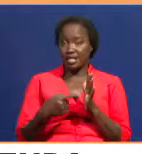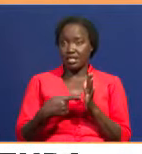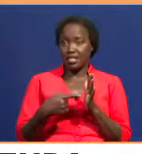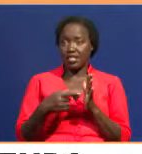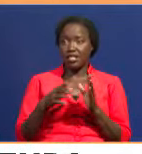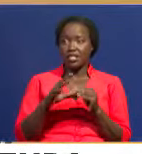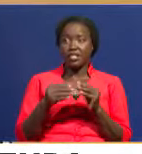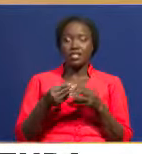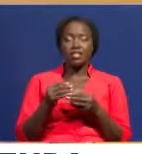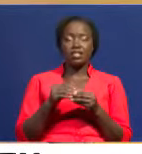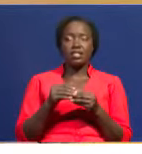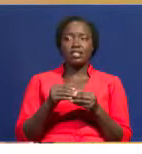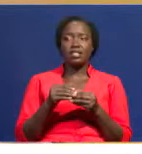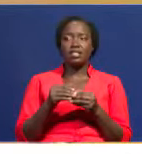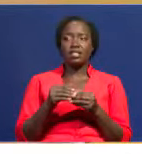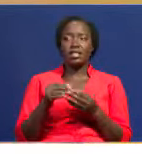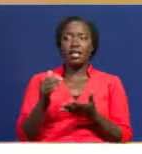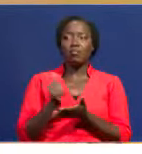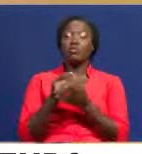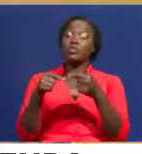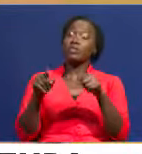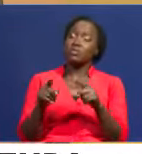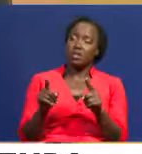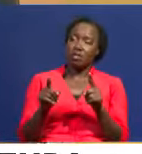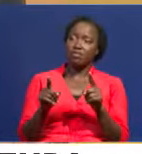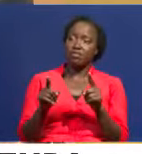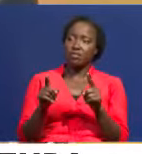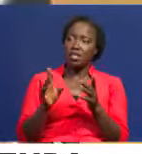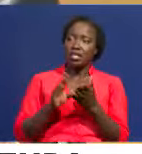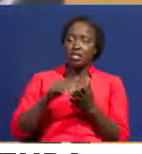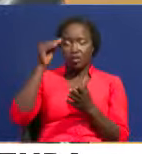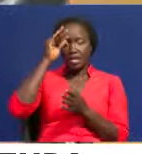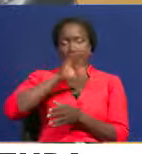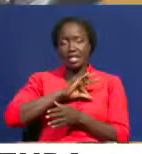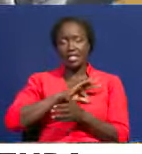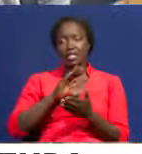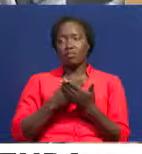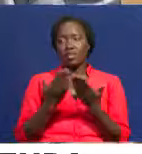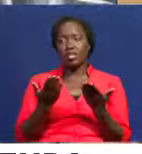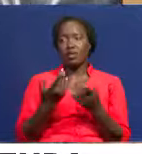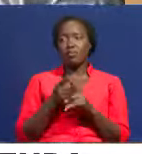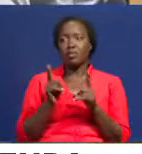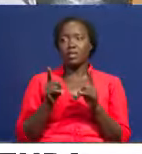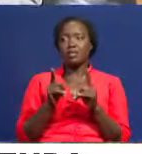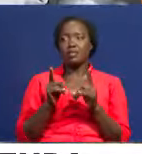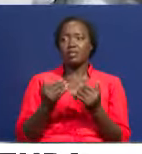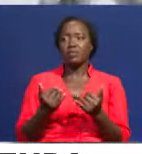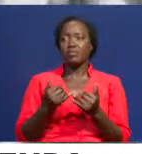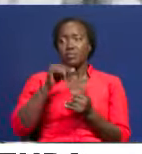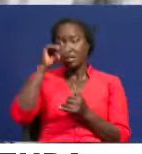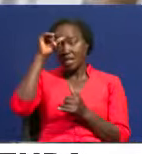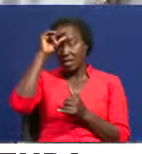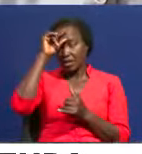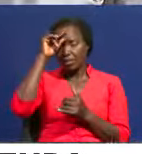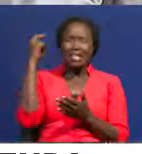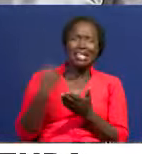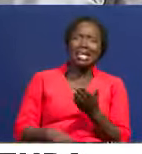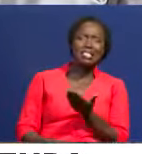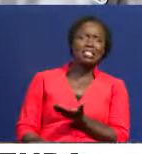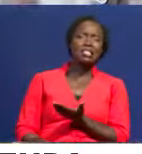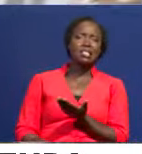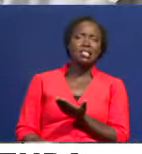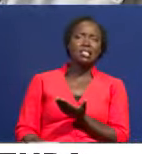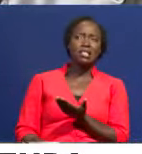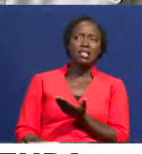create employments for themselves, to at least learn, earn something. But now you find that the government is taxing them,